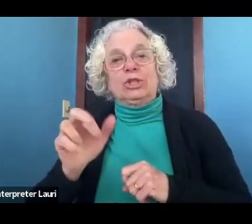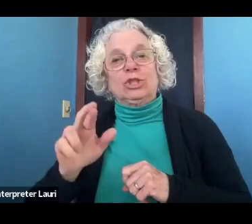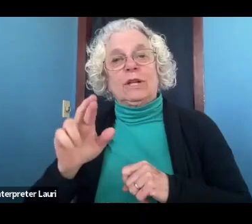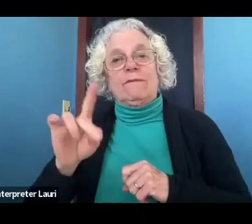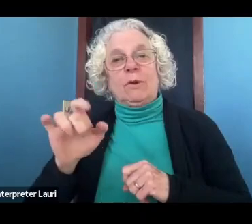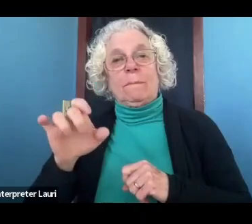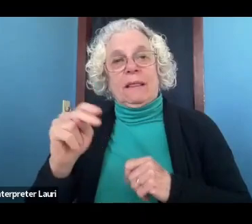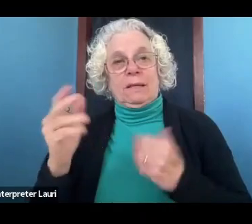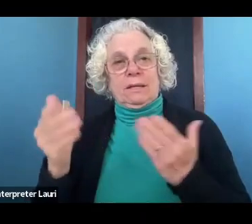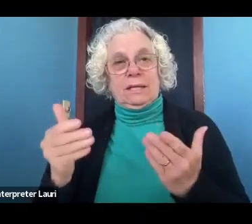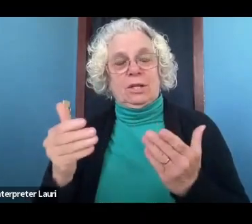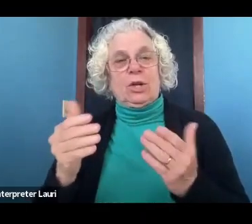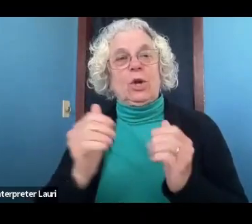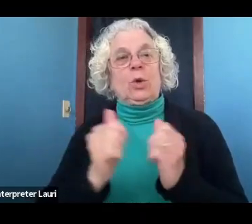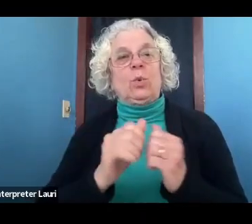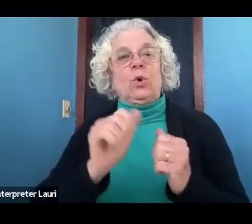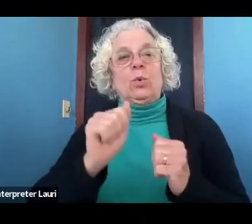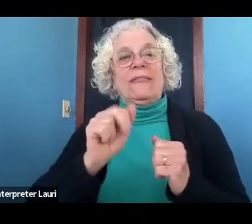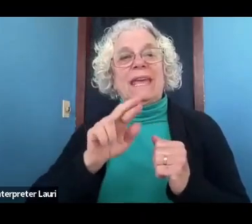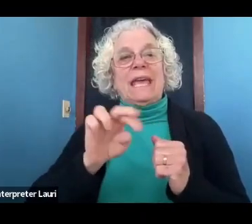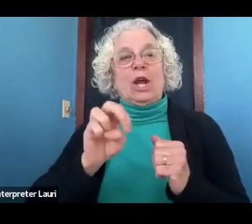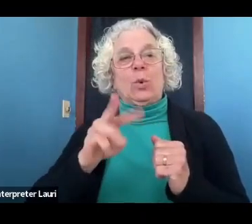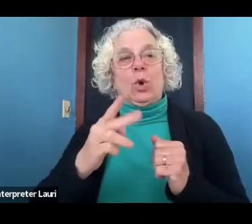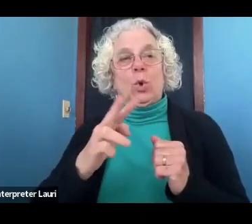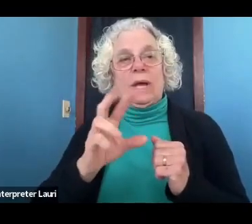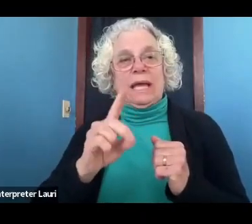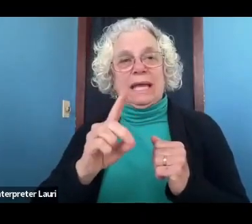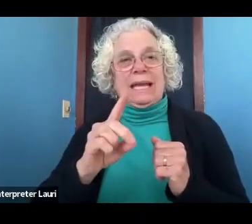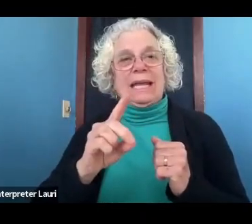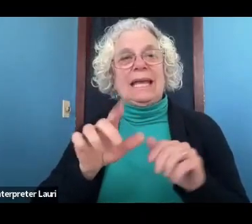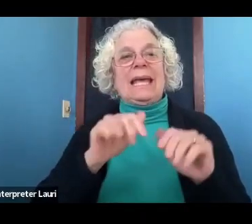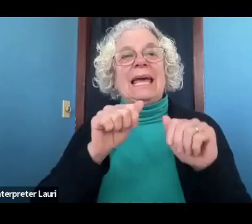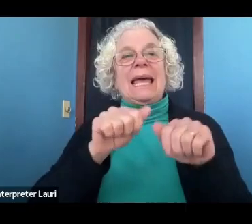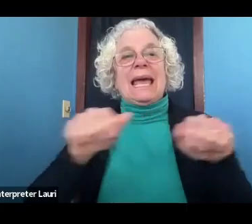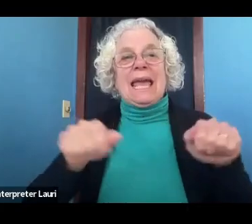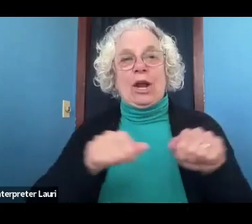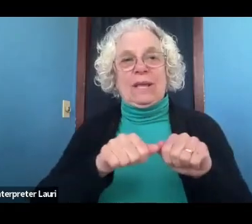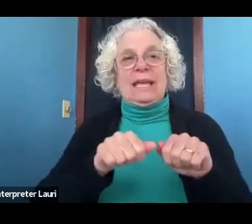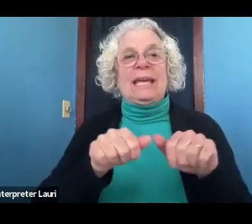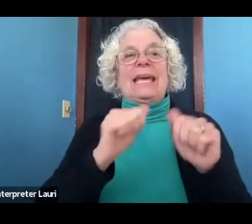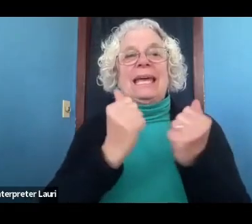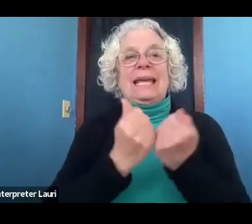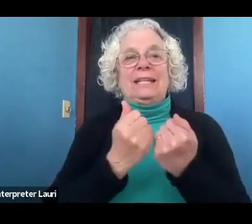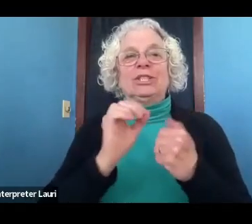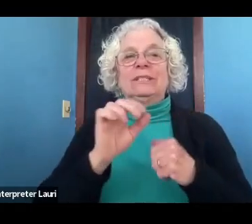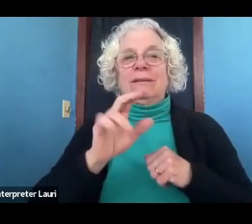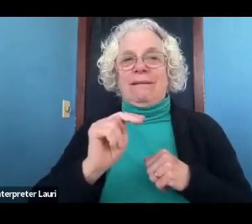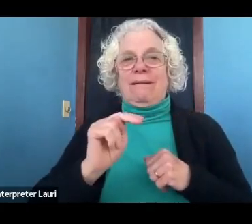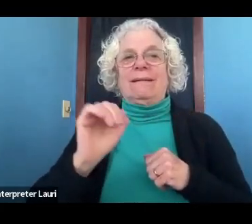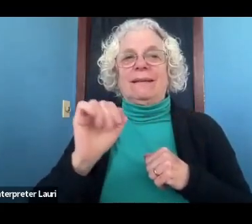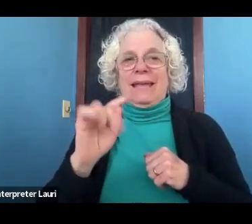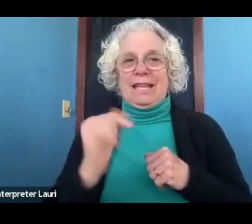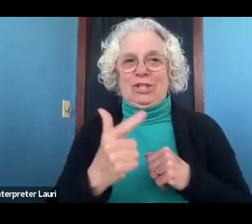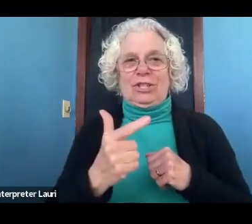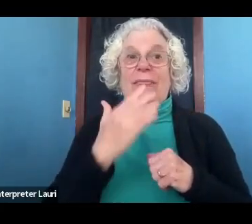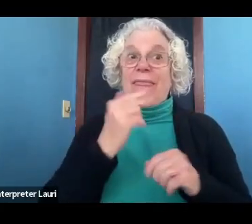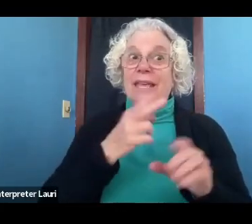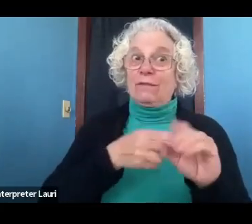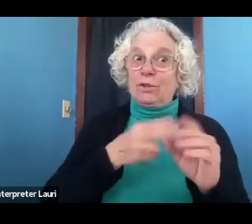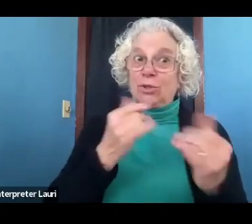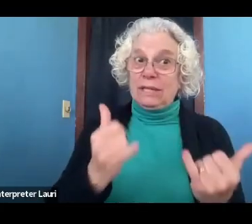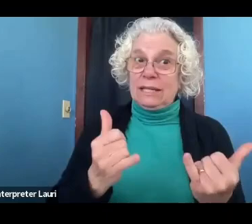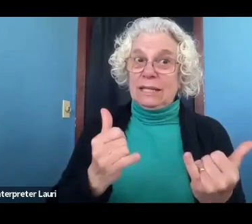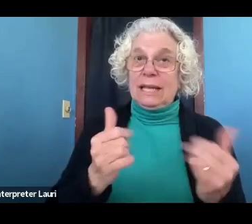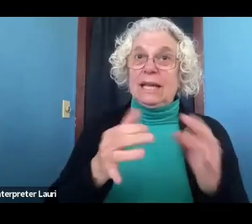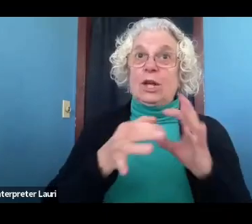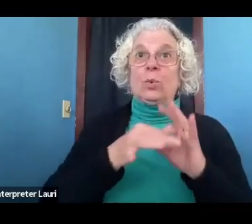are with the Arrowhead Area Agency on Aging. We'd like to welcome and thank you for joining us for today's session on